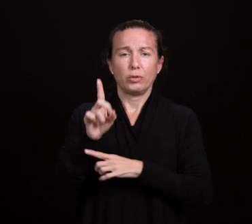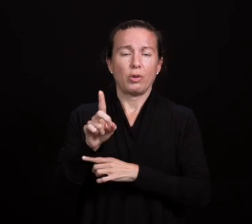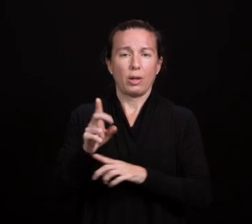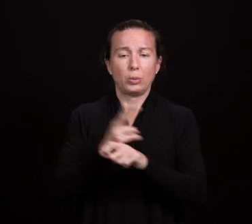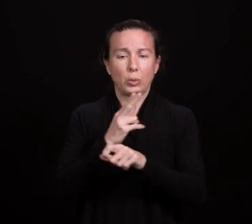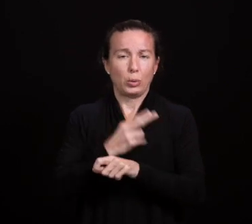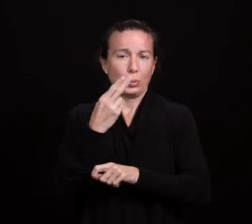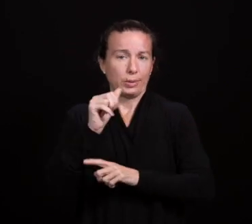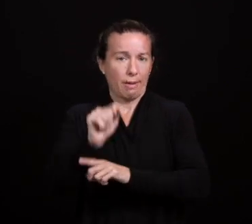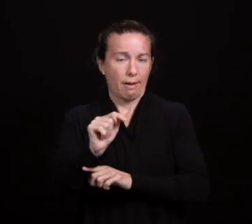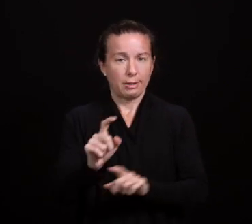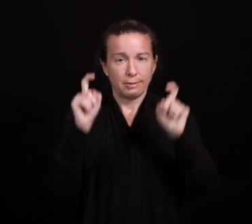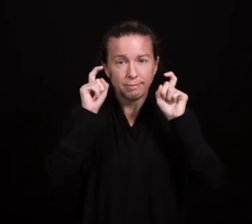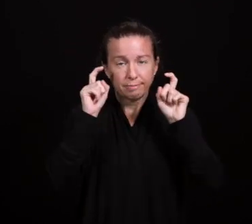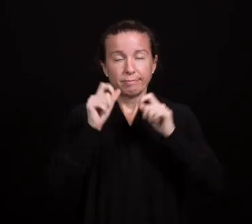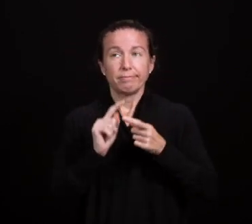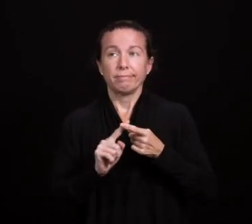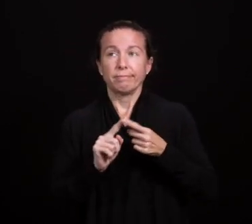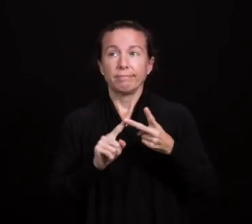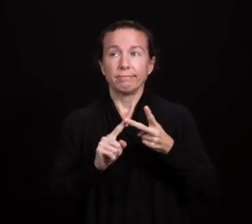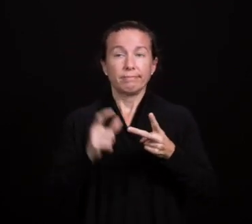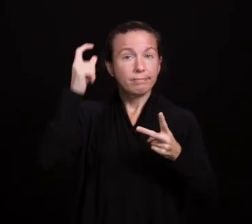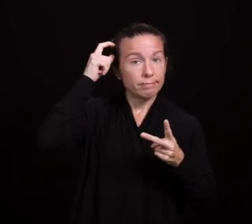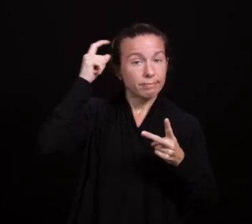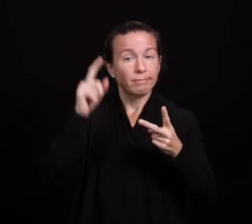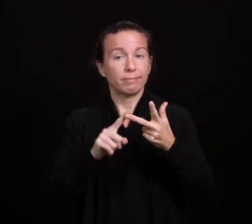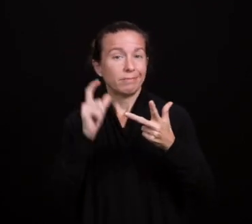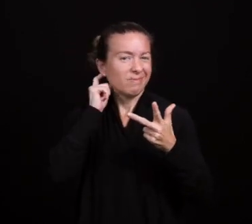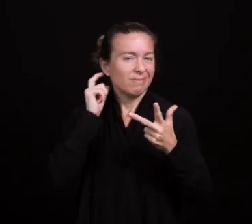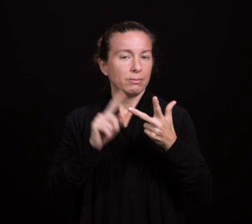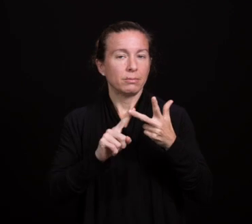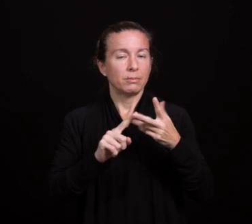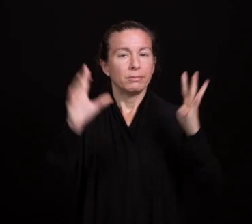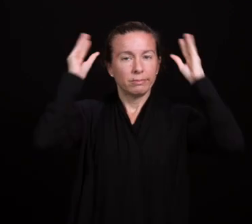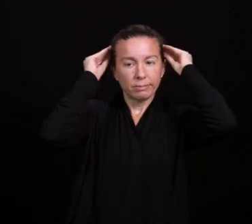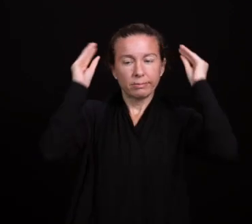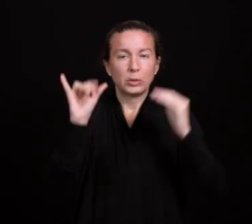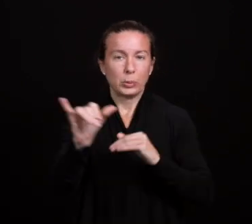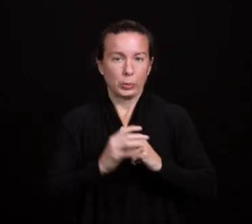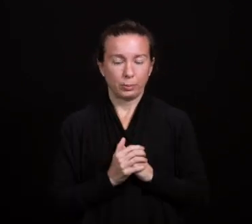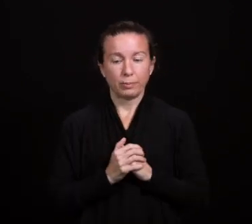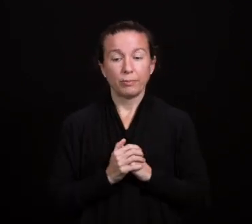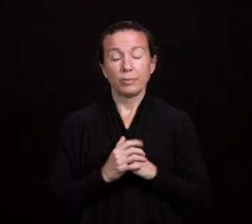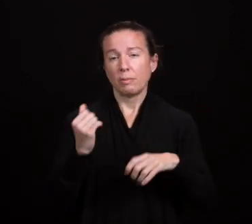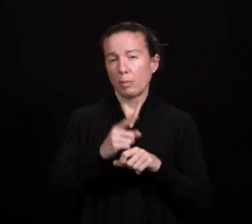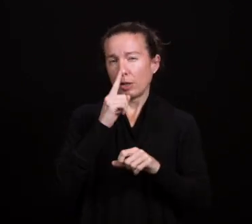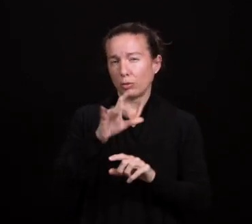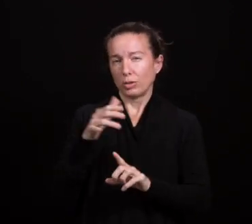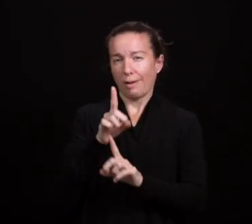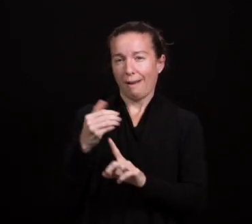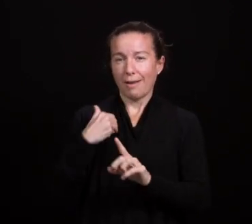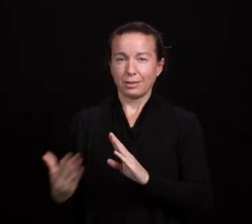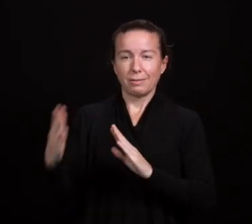hearing assistive technology, such as hearing aids, bone-anchored hearing aids, or cochlear implants, so that they have the best